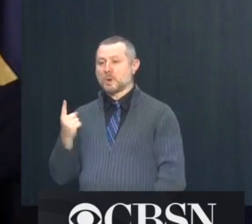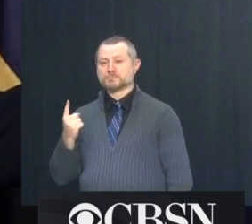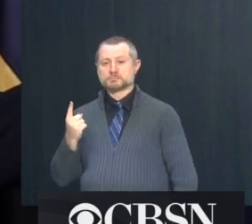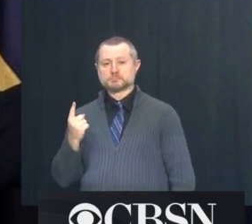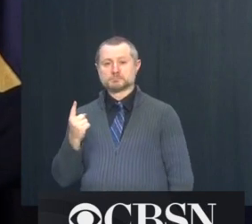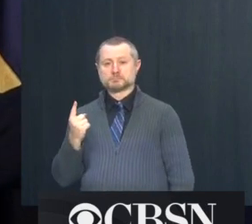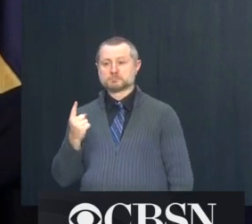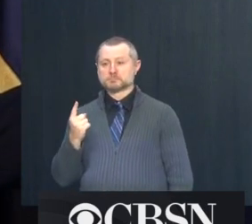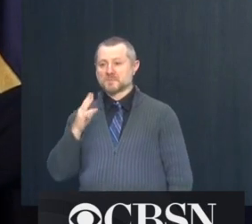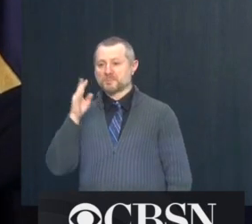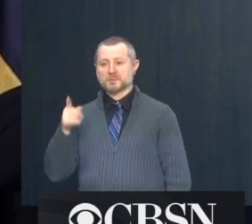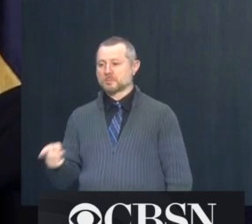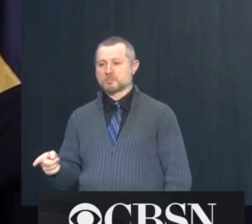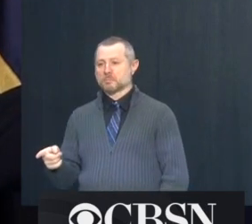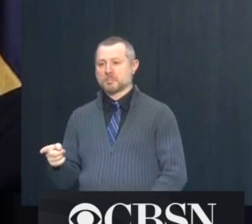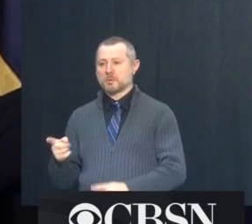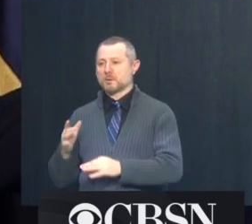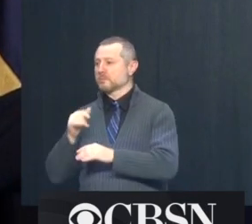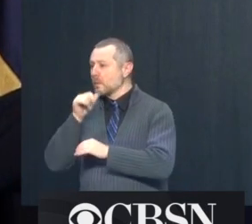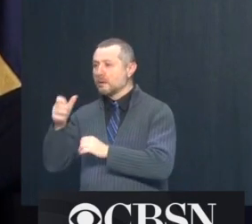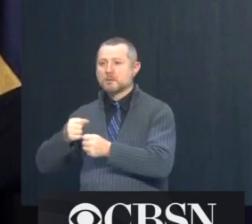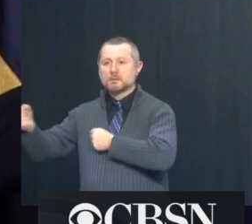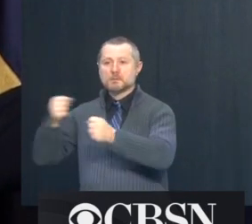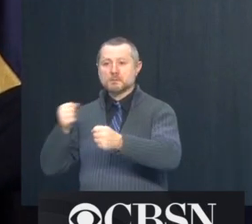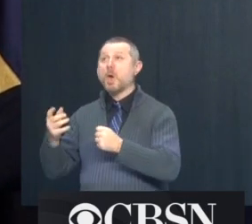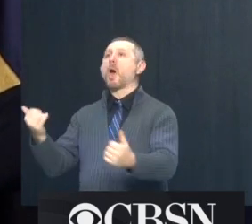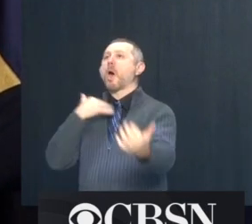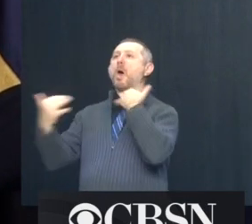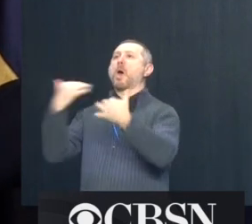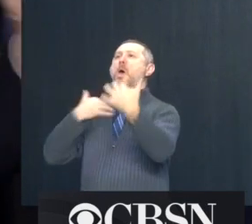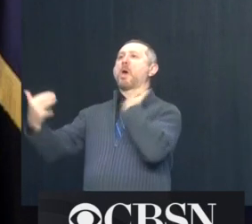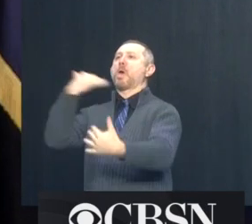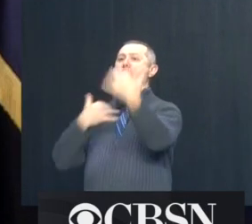not distribute across the system